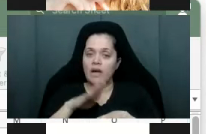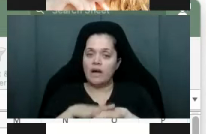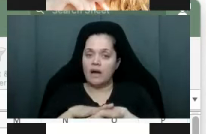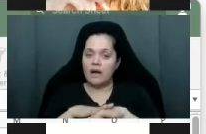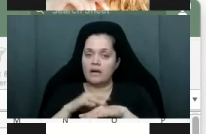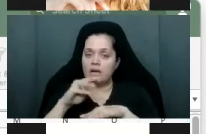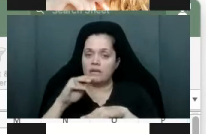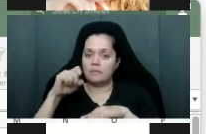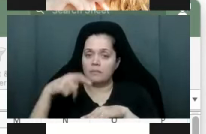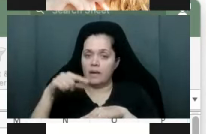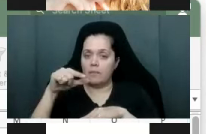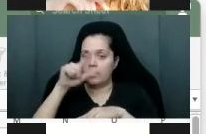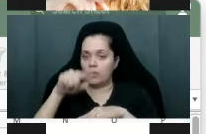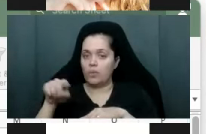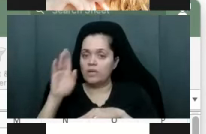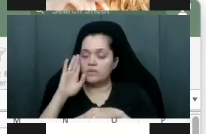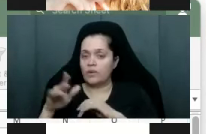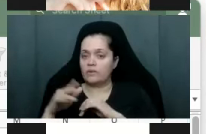map quiz.